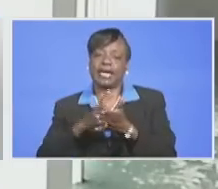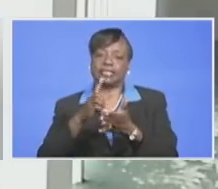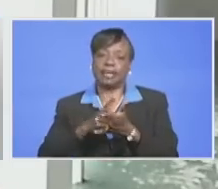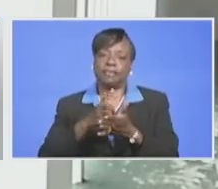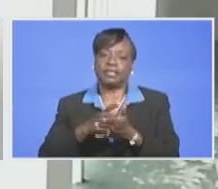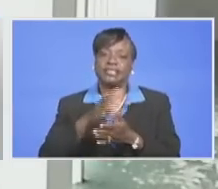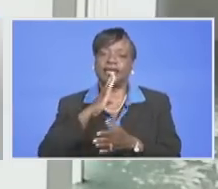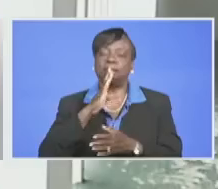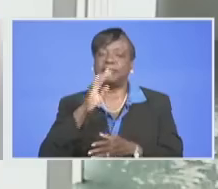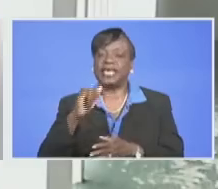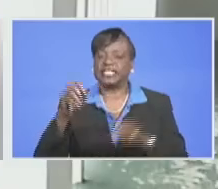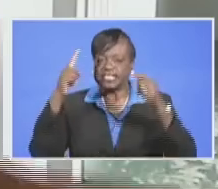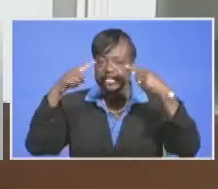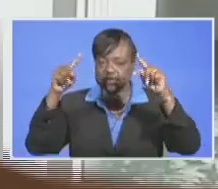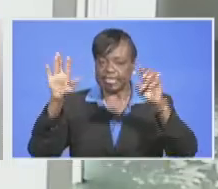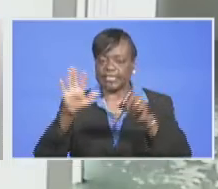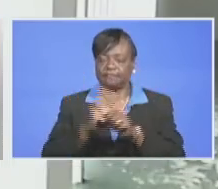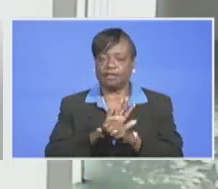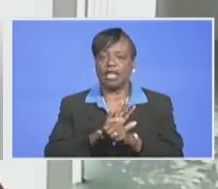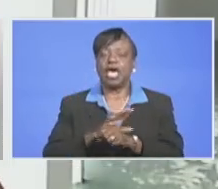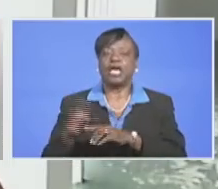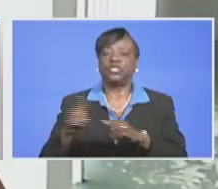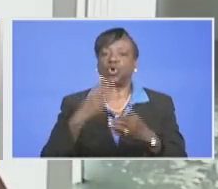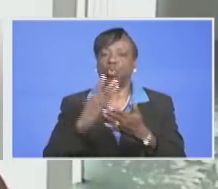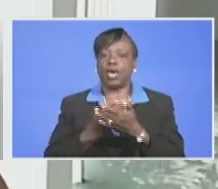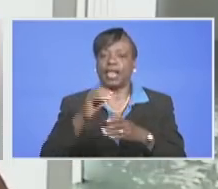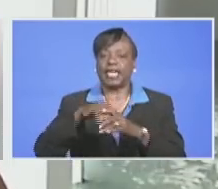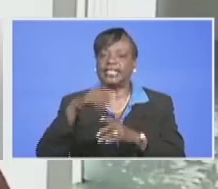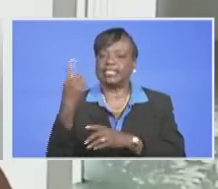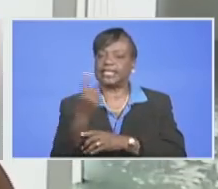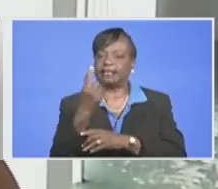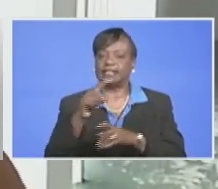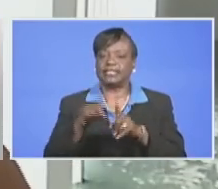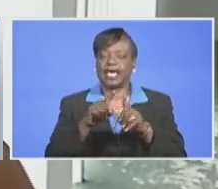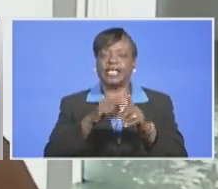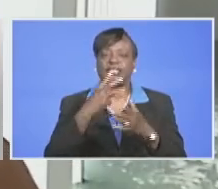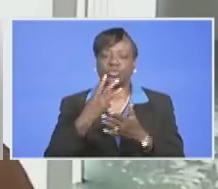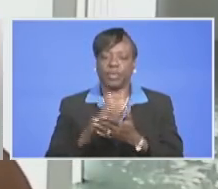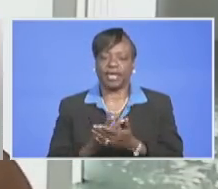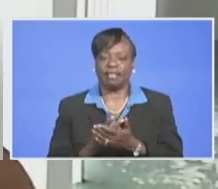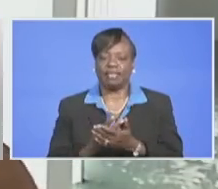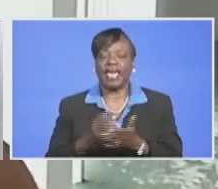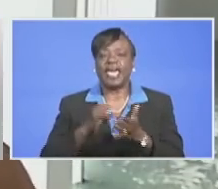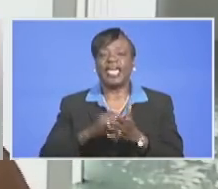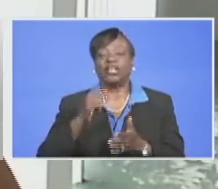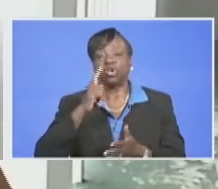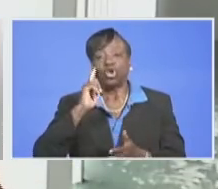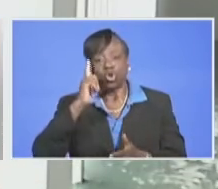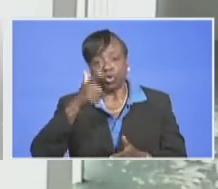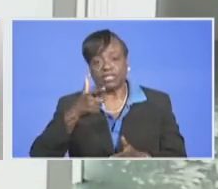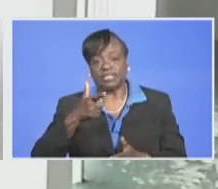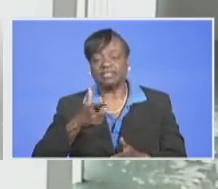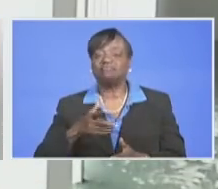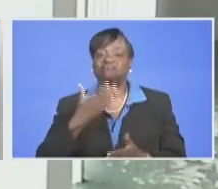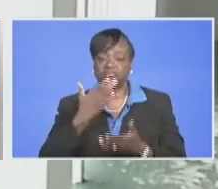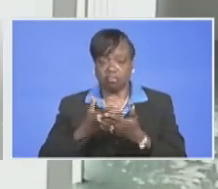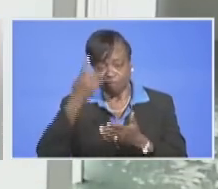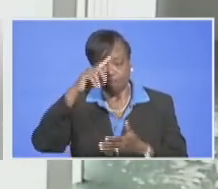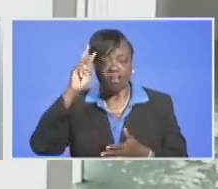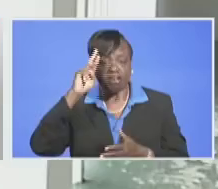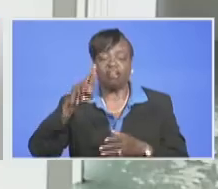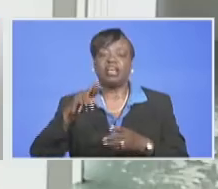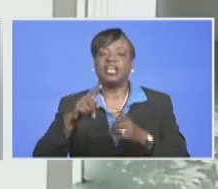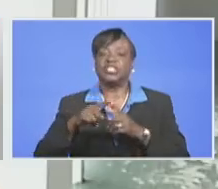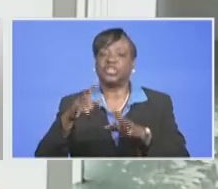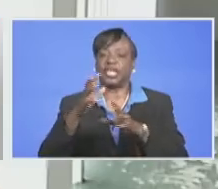a tournament, and also doing well in her singles as well. So it looks favorable for her to get, probably the funding, and hopefully